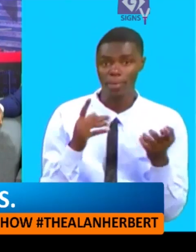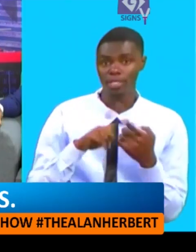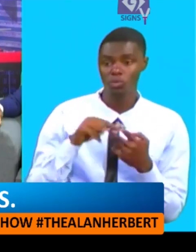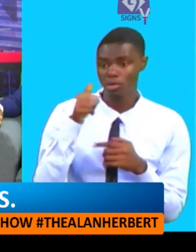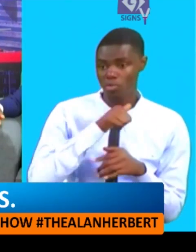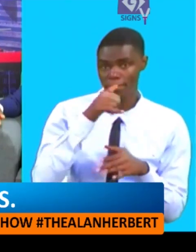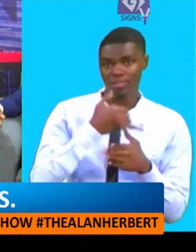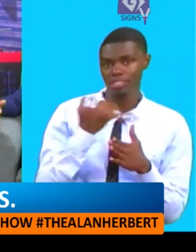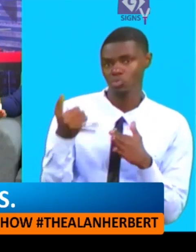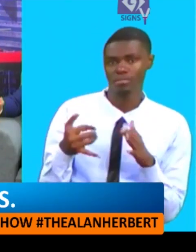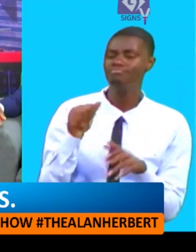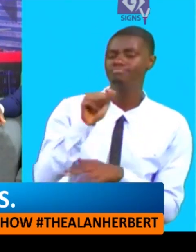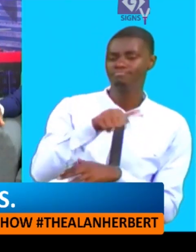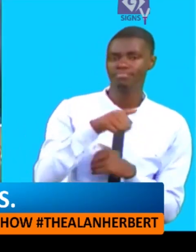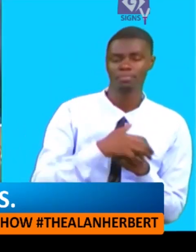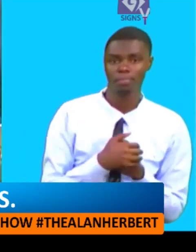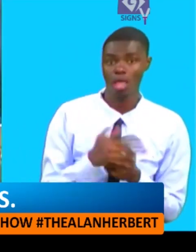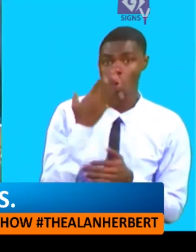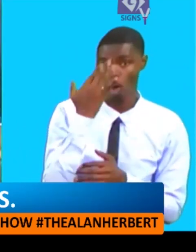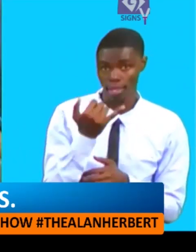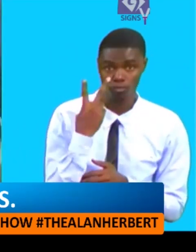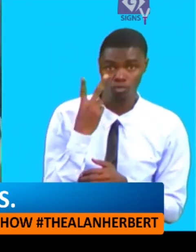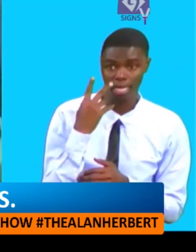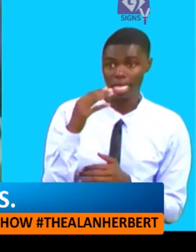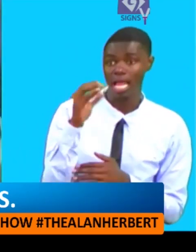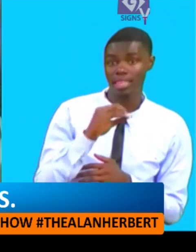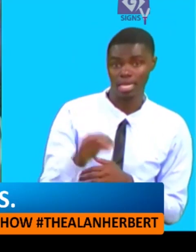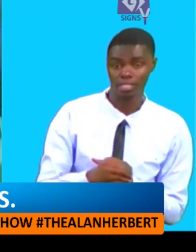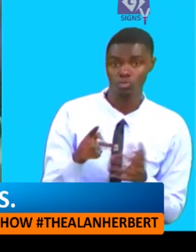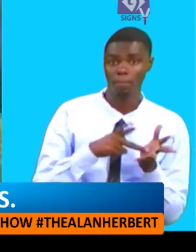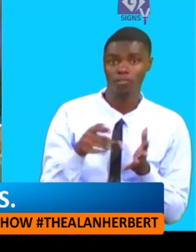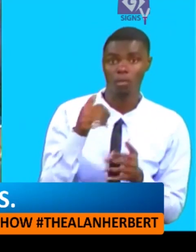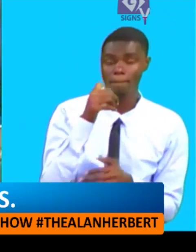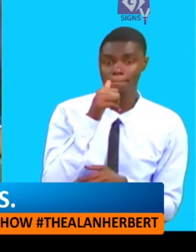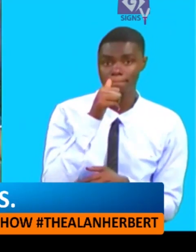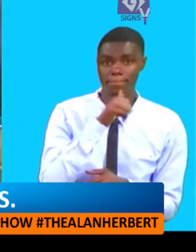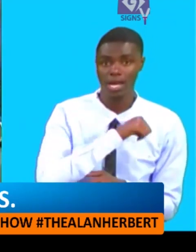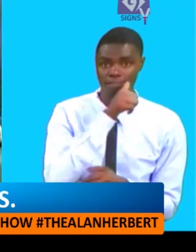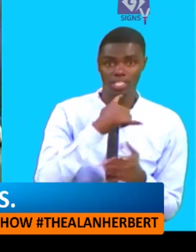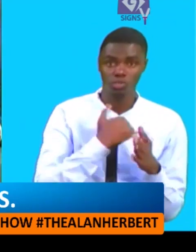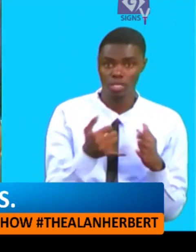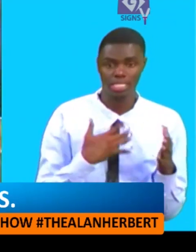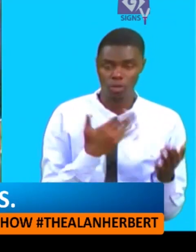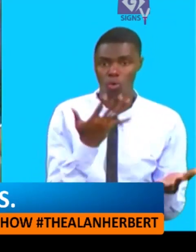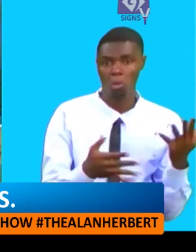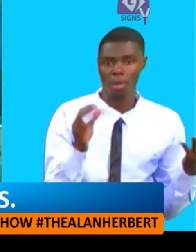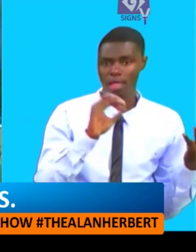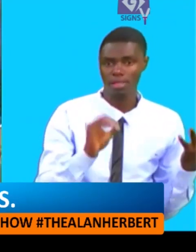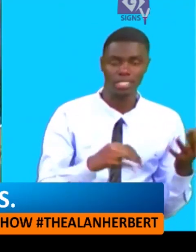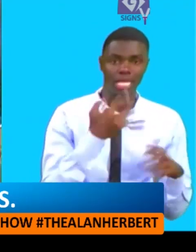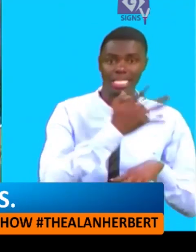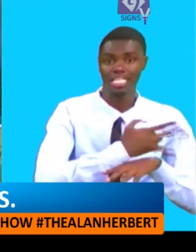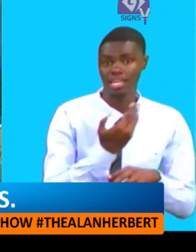private insurance. Yes, basically, because if you look at the rates that you pay for private insurance and you compare the rates that NHIF